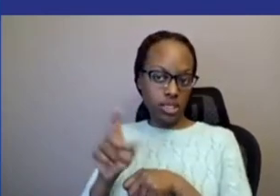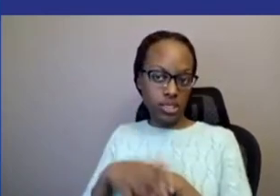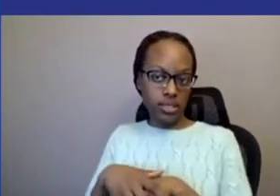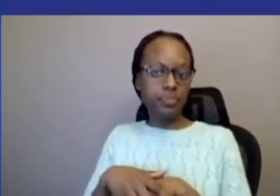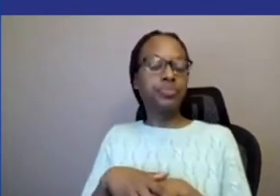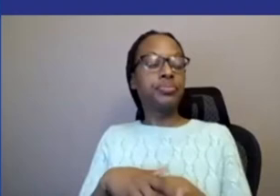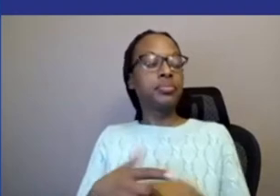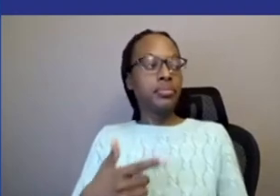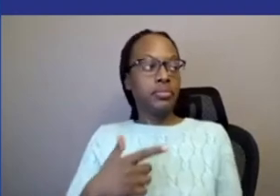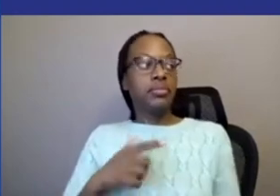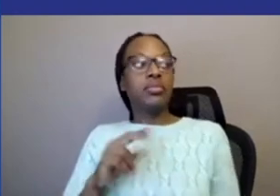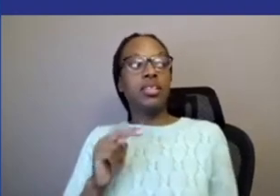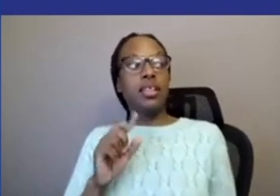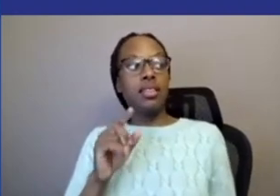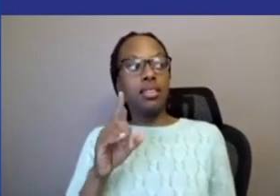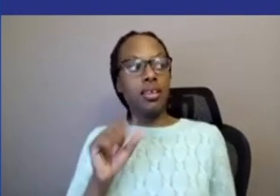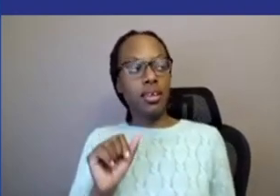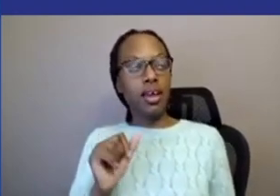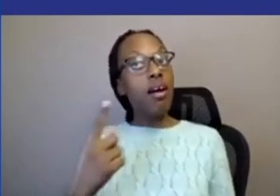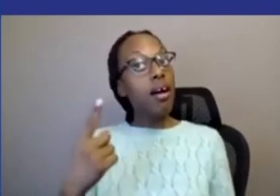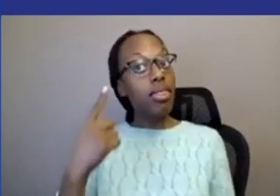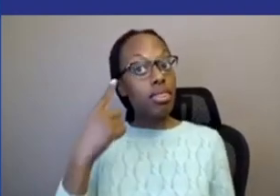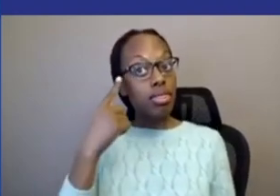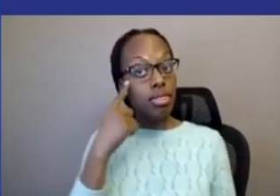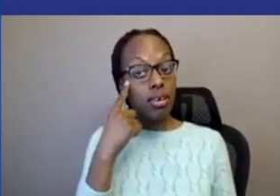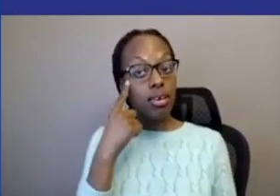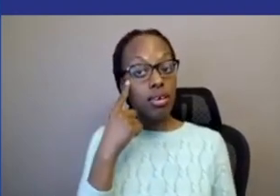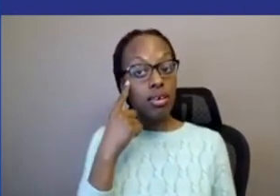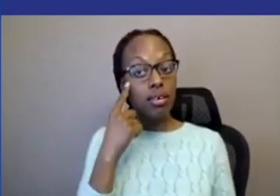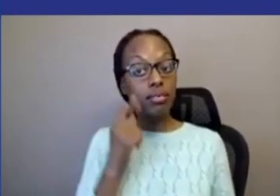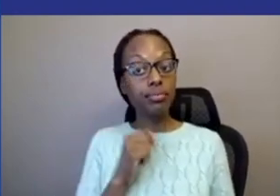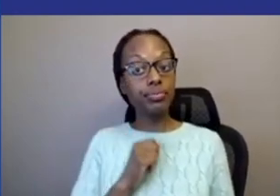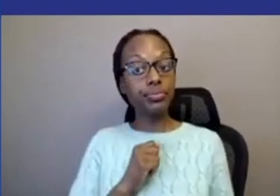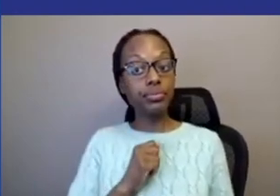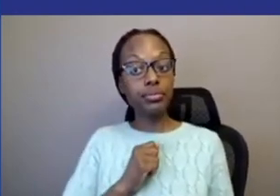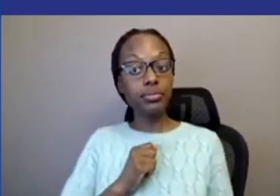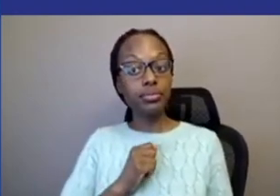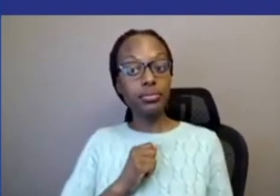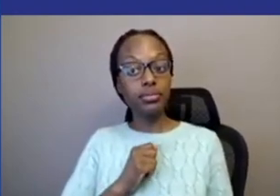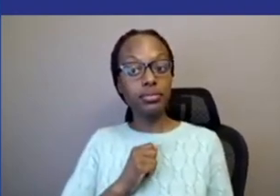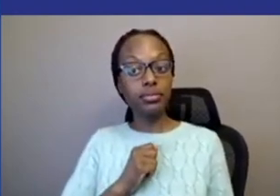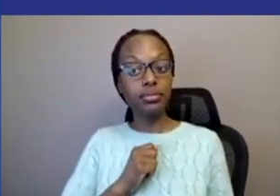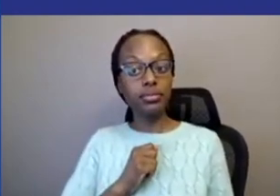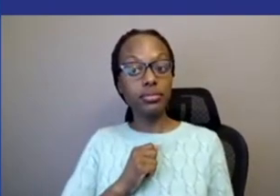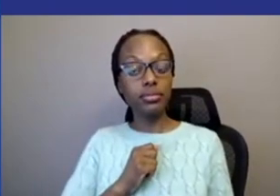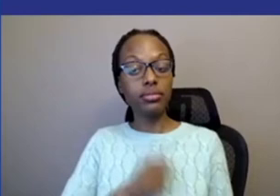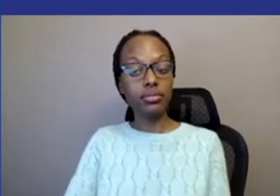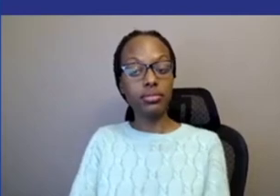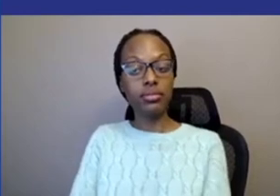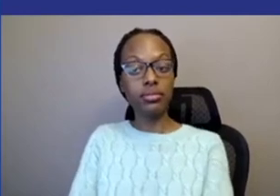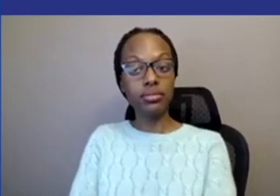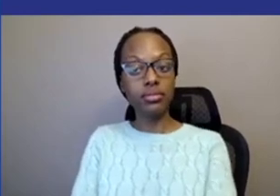think for the most part, I think the different from,